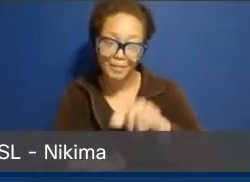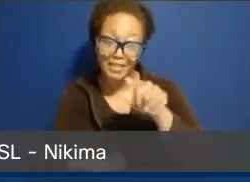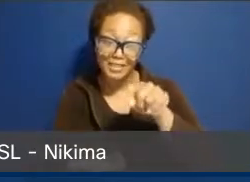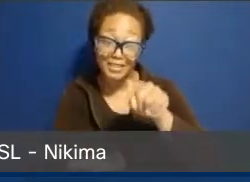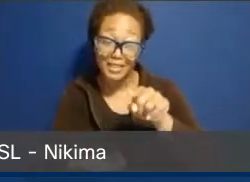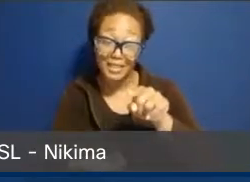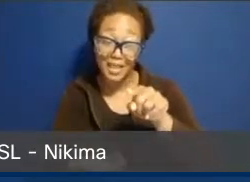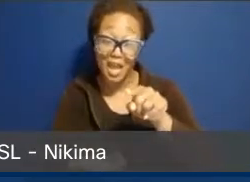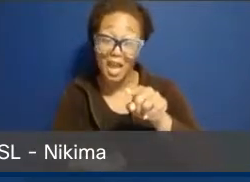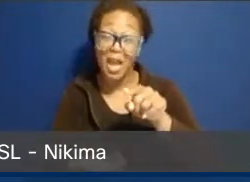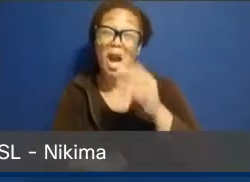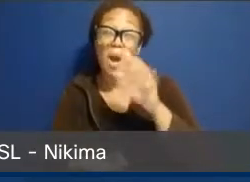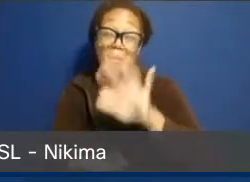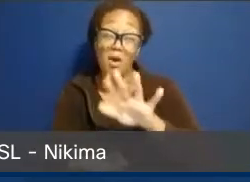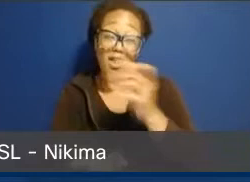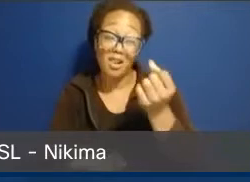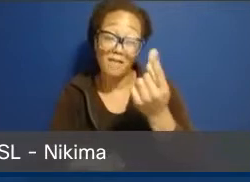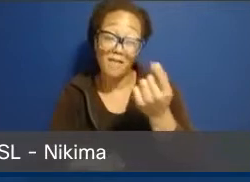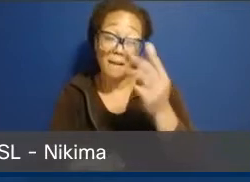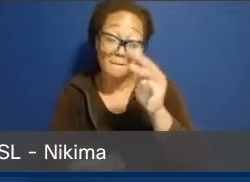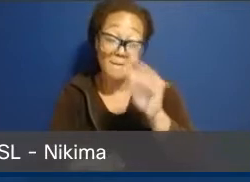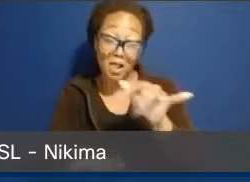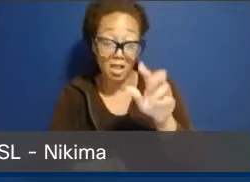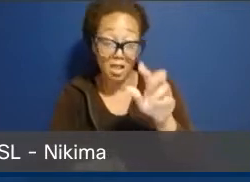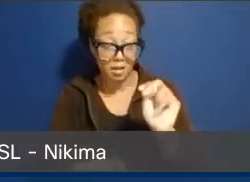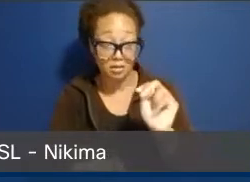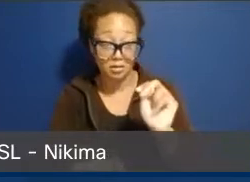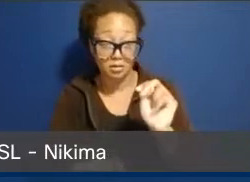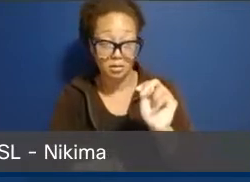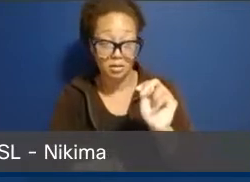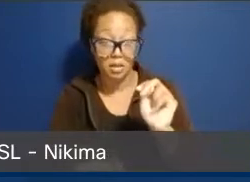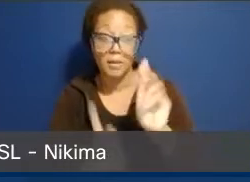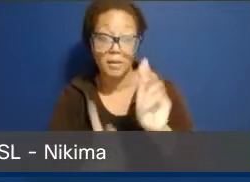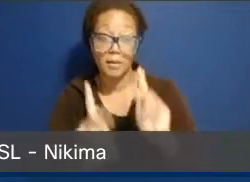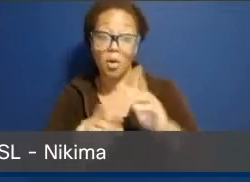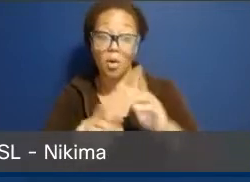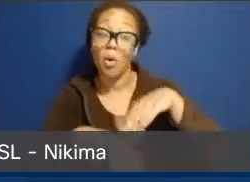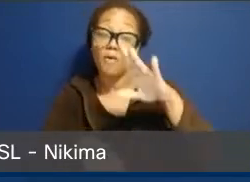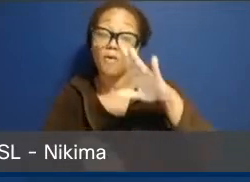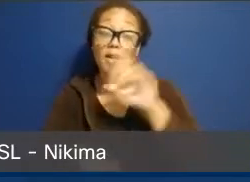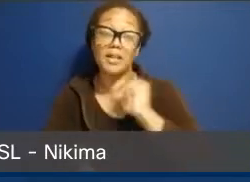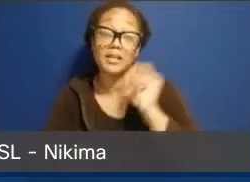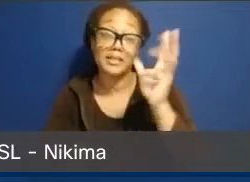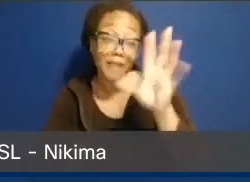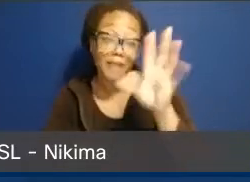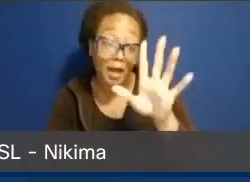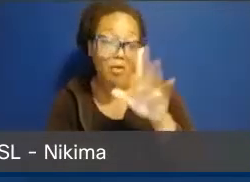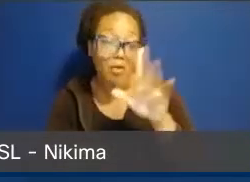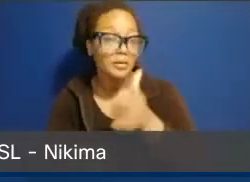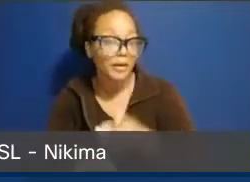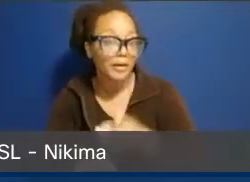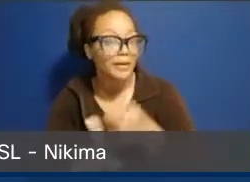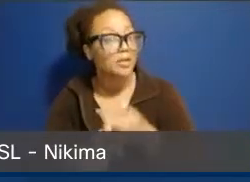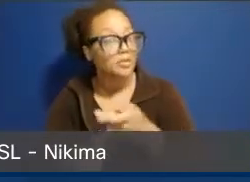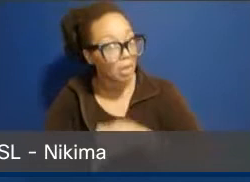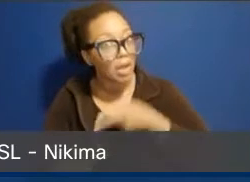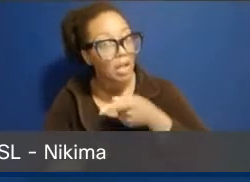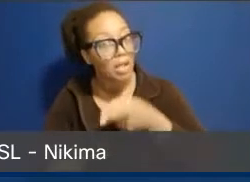11 million persons 65 and over that have difficulty